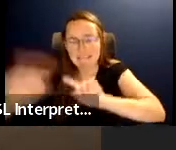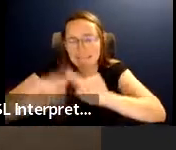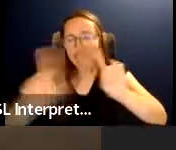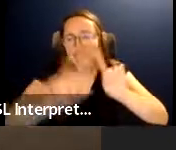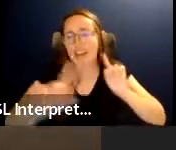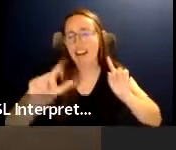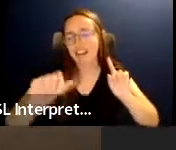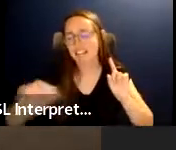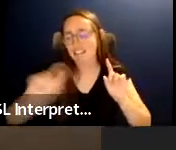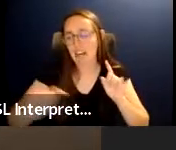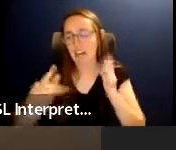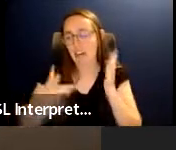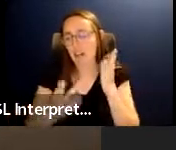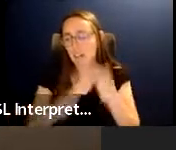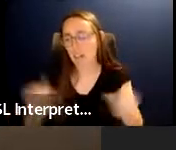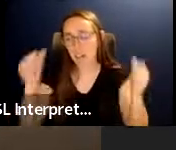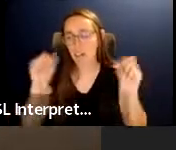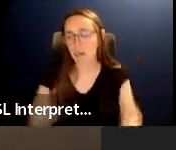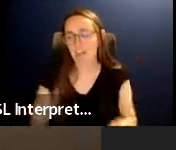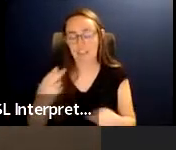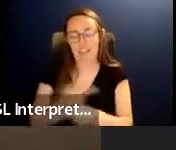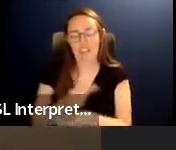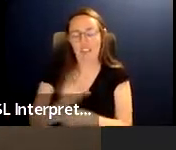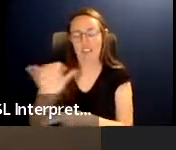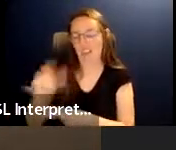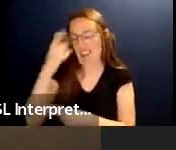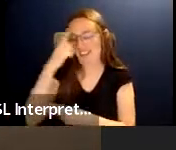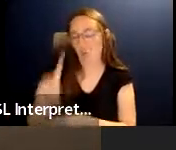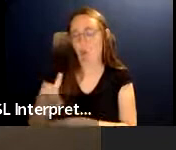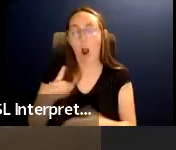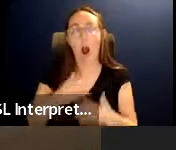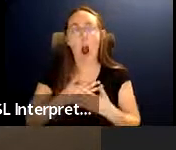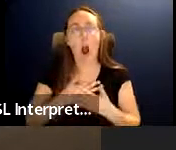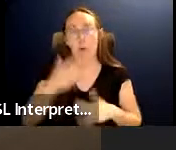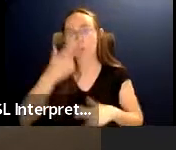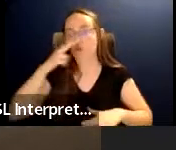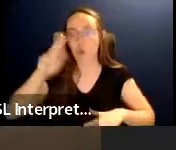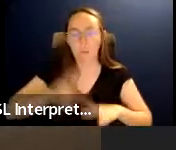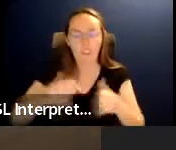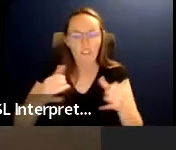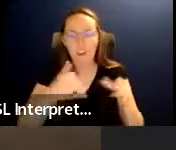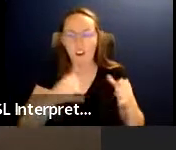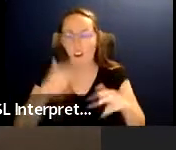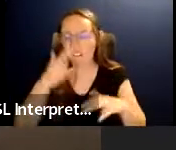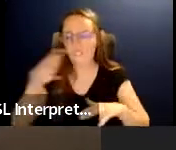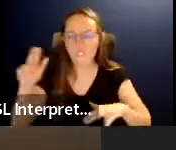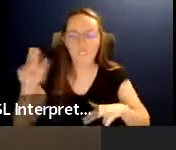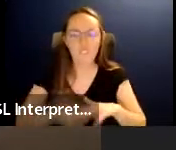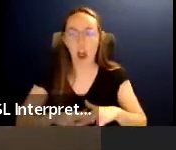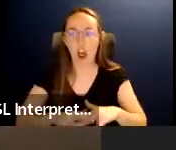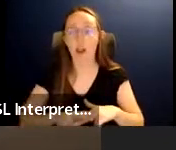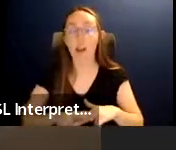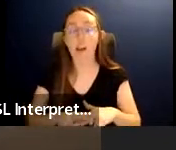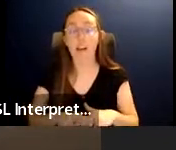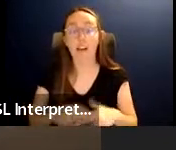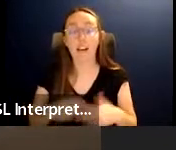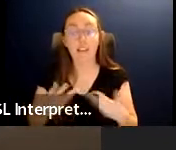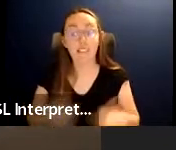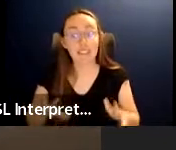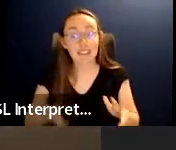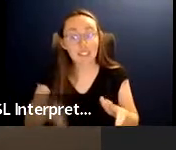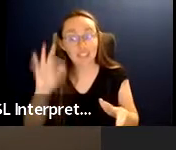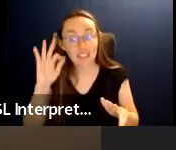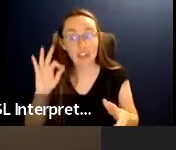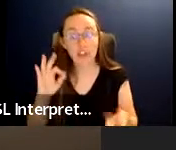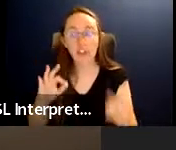socket. They're just really fun to play with. And then I discovered that, you know, taking two pop sockets and putting them